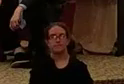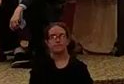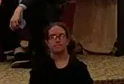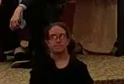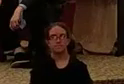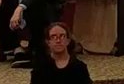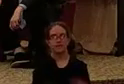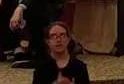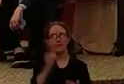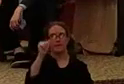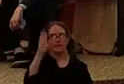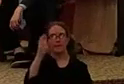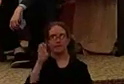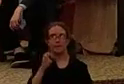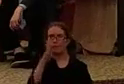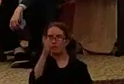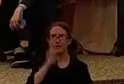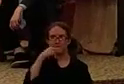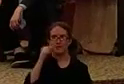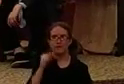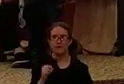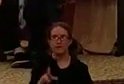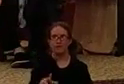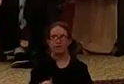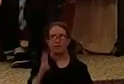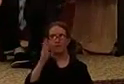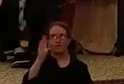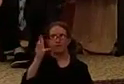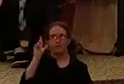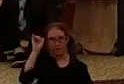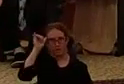so here's Abram. And God said, go get a bullock